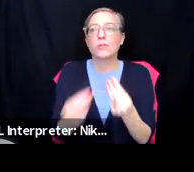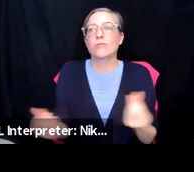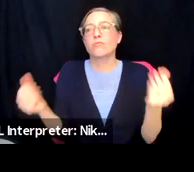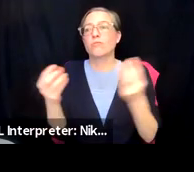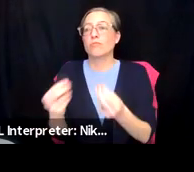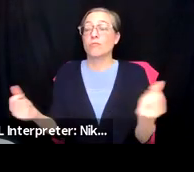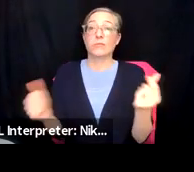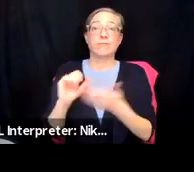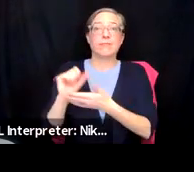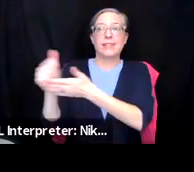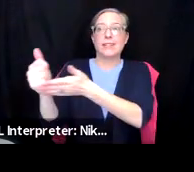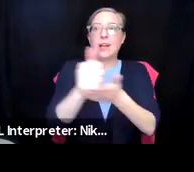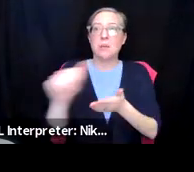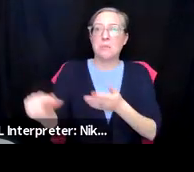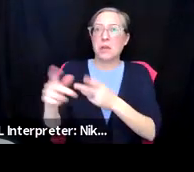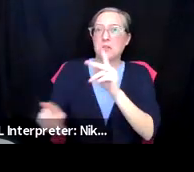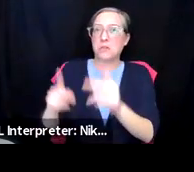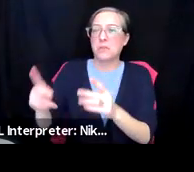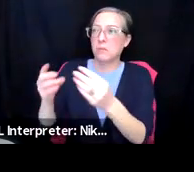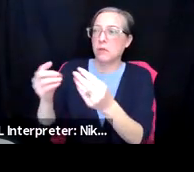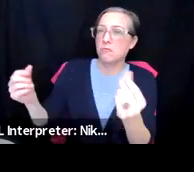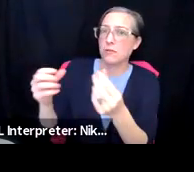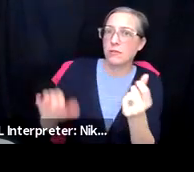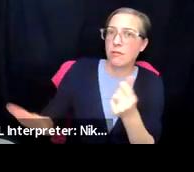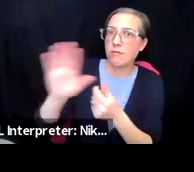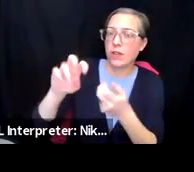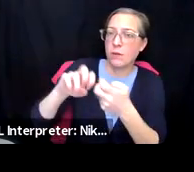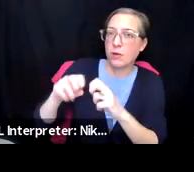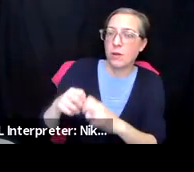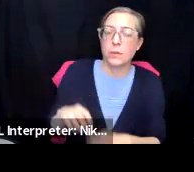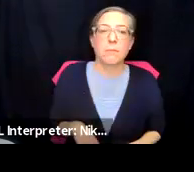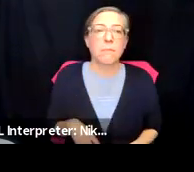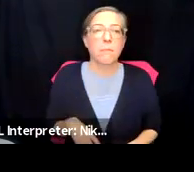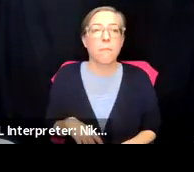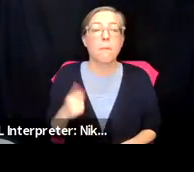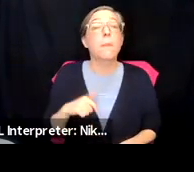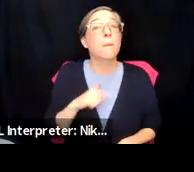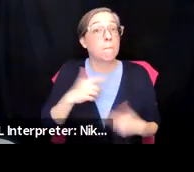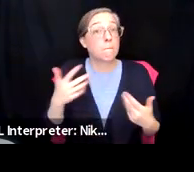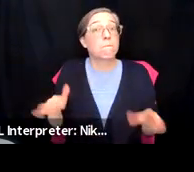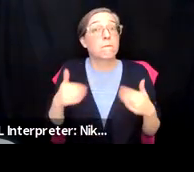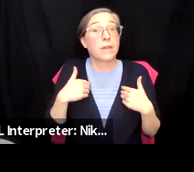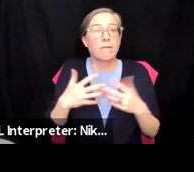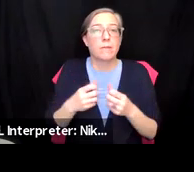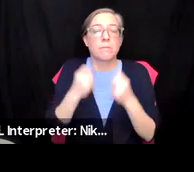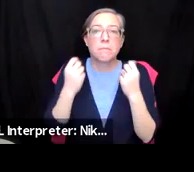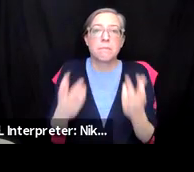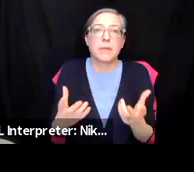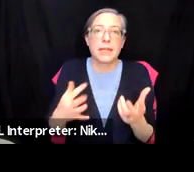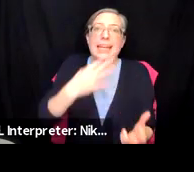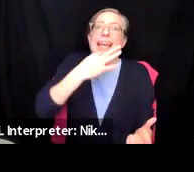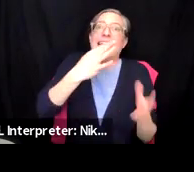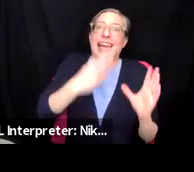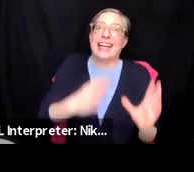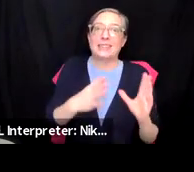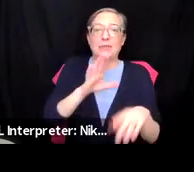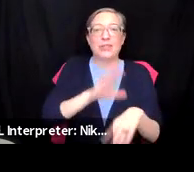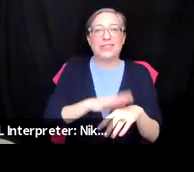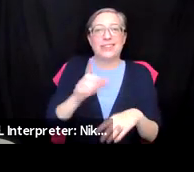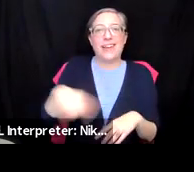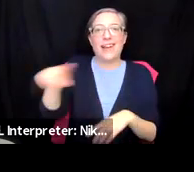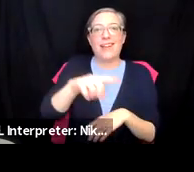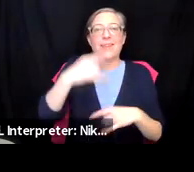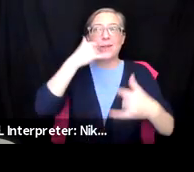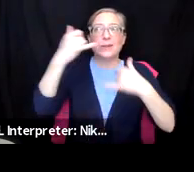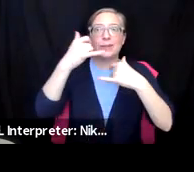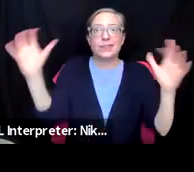short and long-term needs. We really do have a lot of expertise on those calls, and it has helped a lot